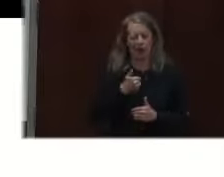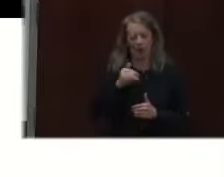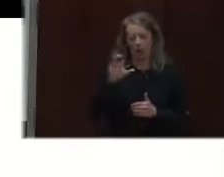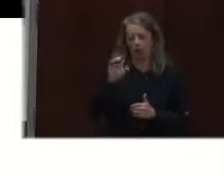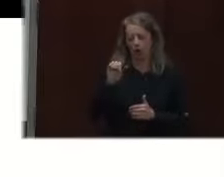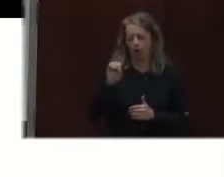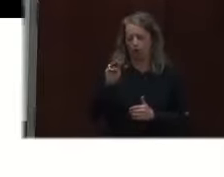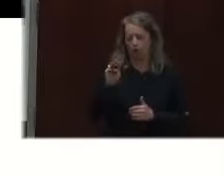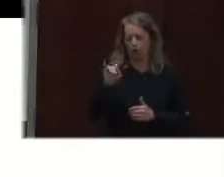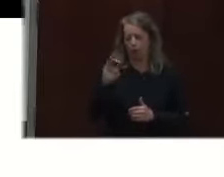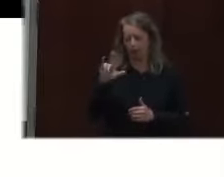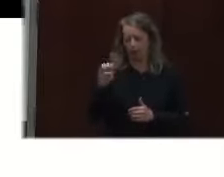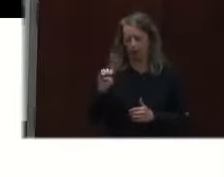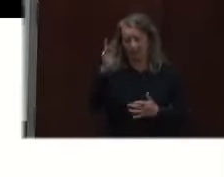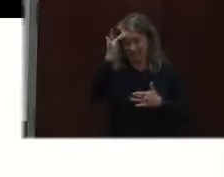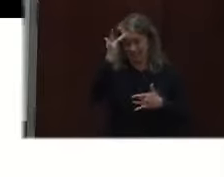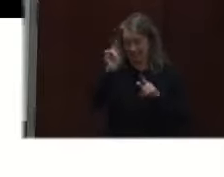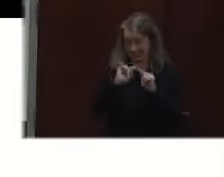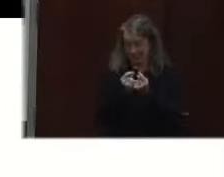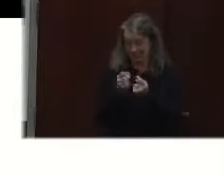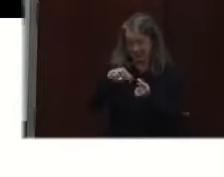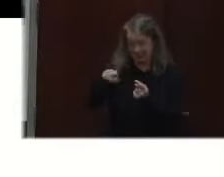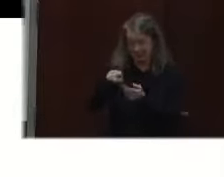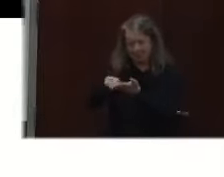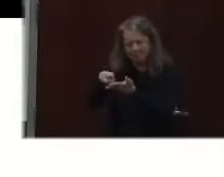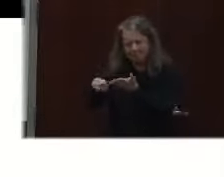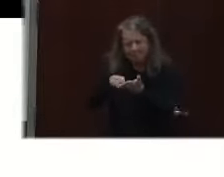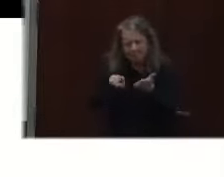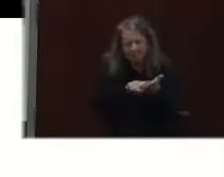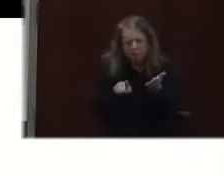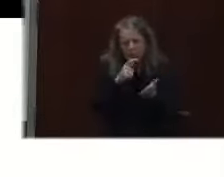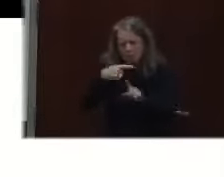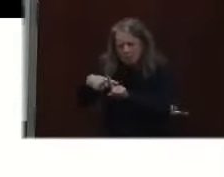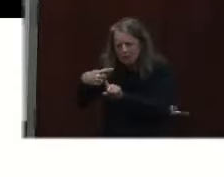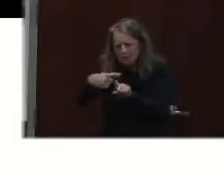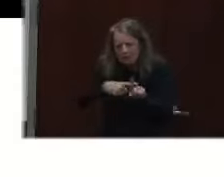teams are doing the case investigation, they're not